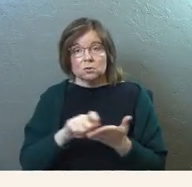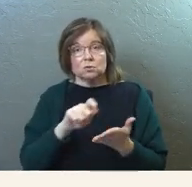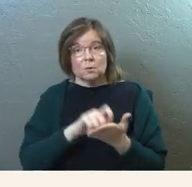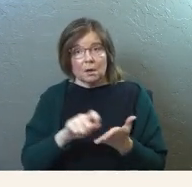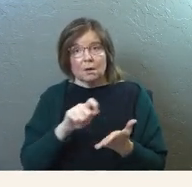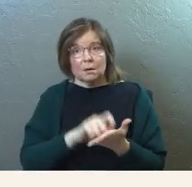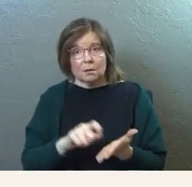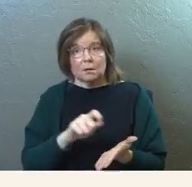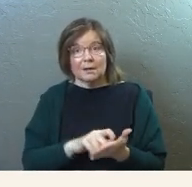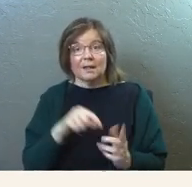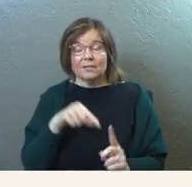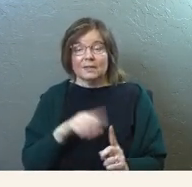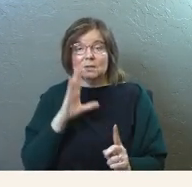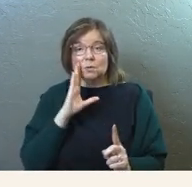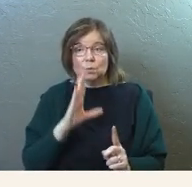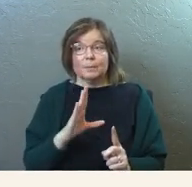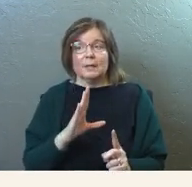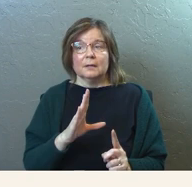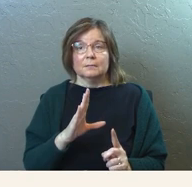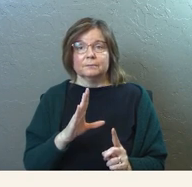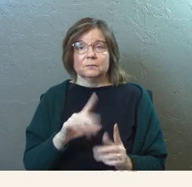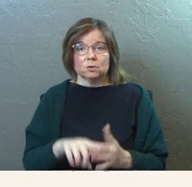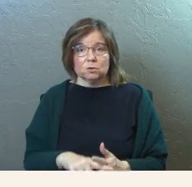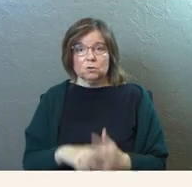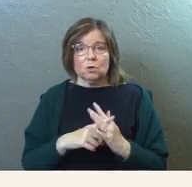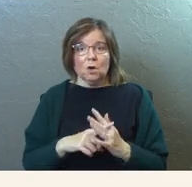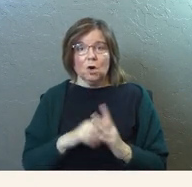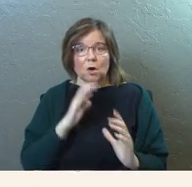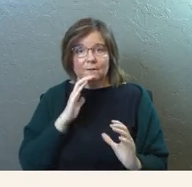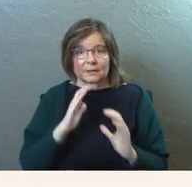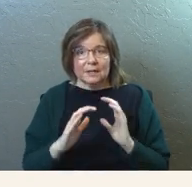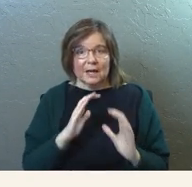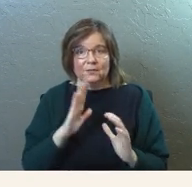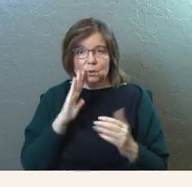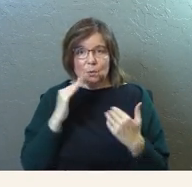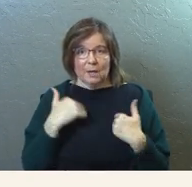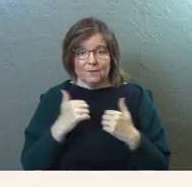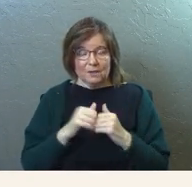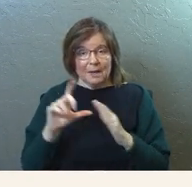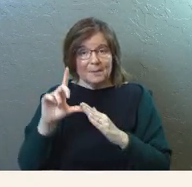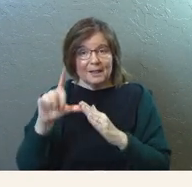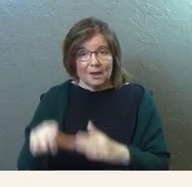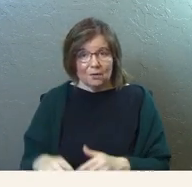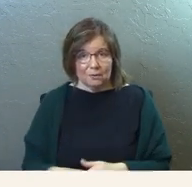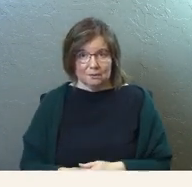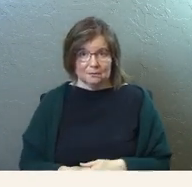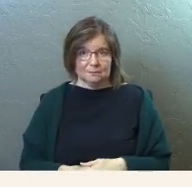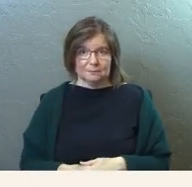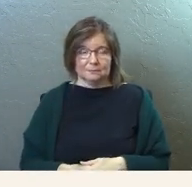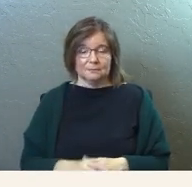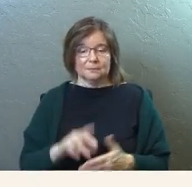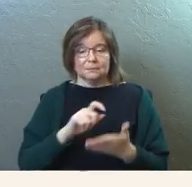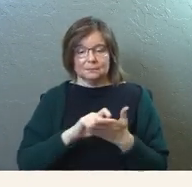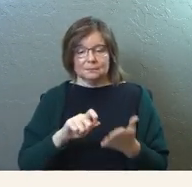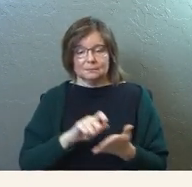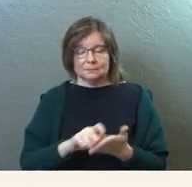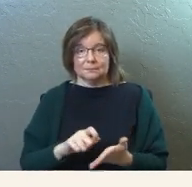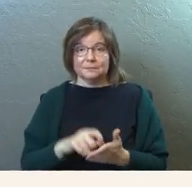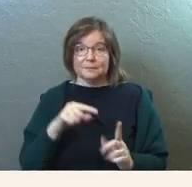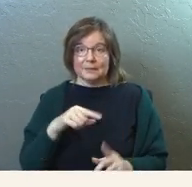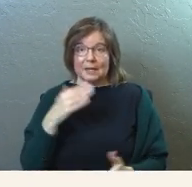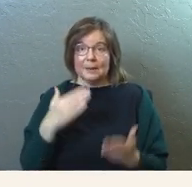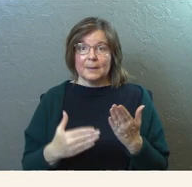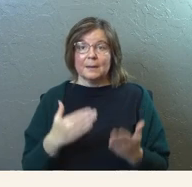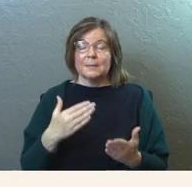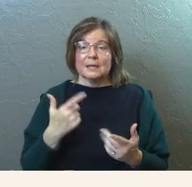write all of that down, this is going to be the start of a conversation you're going to have with them later. As you write all this down, this